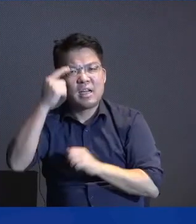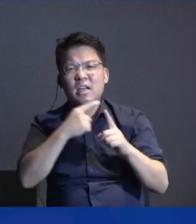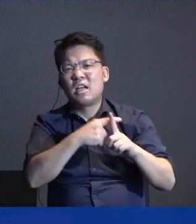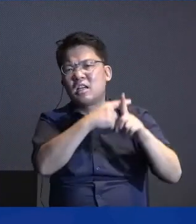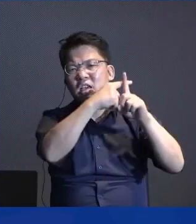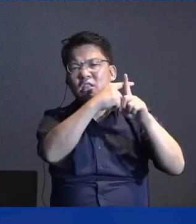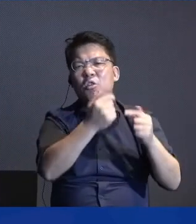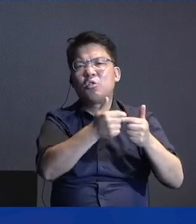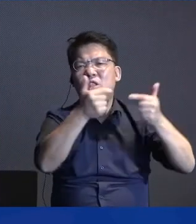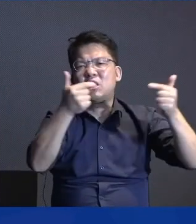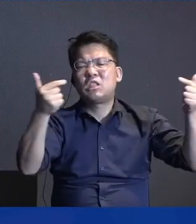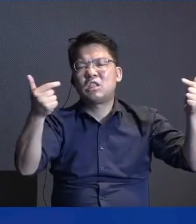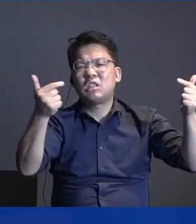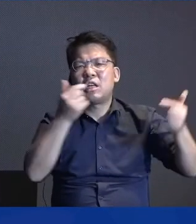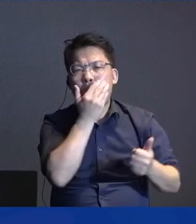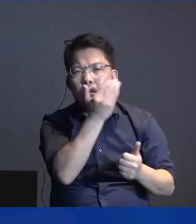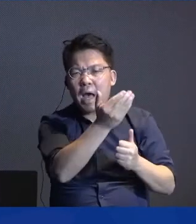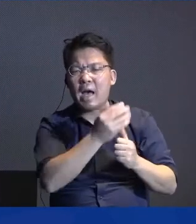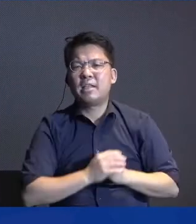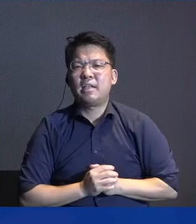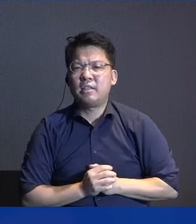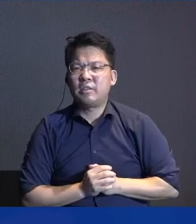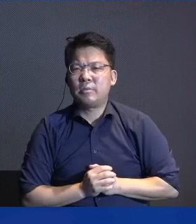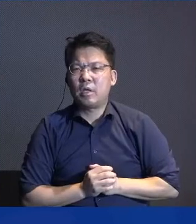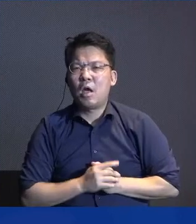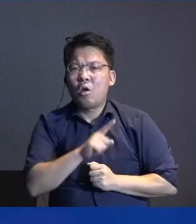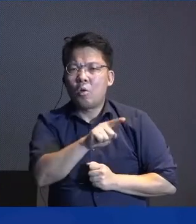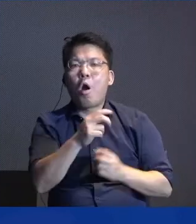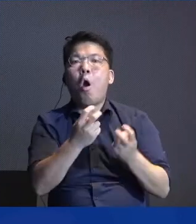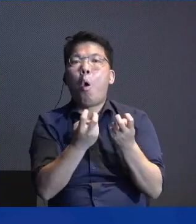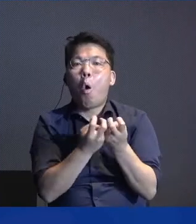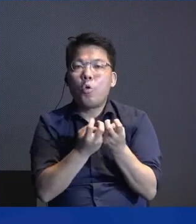resources among older adults. But the answer can be still